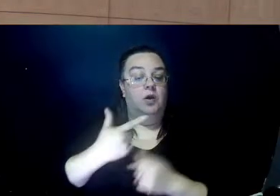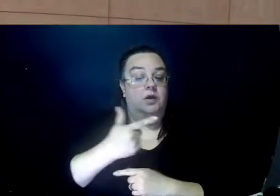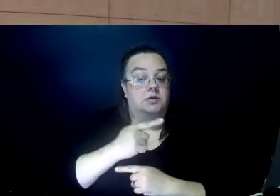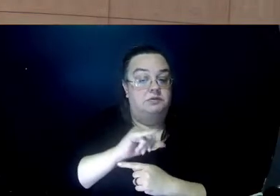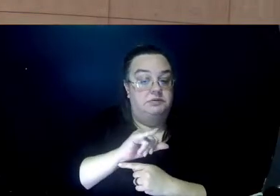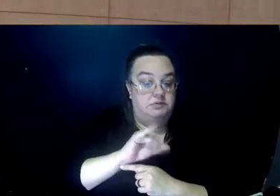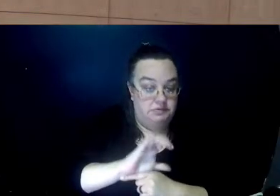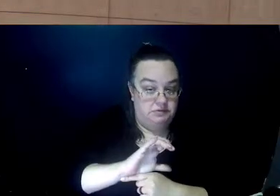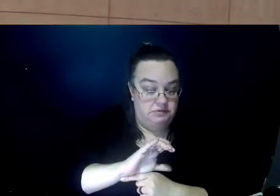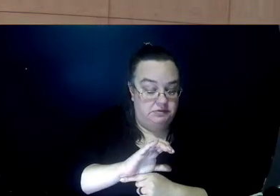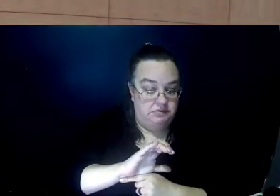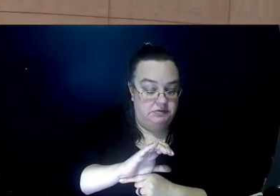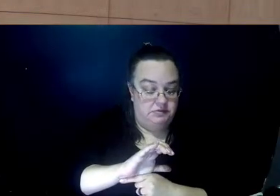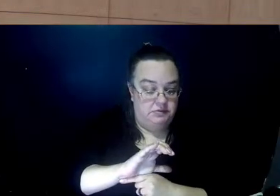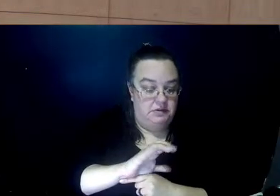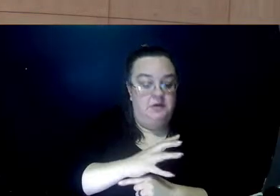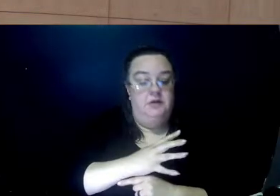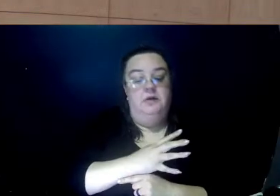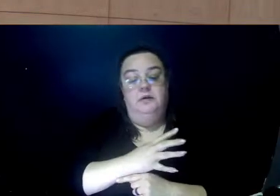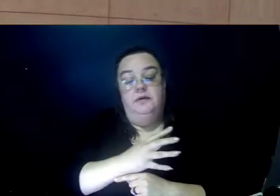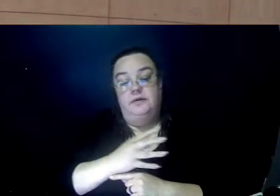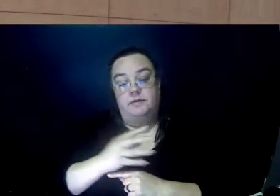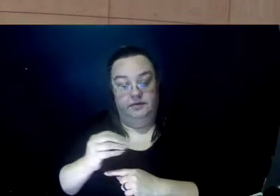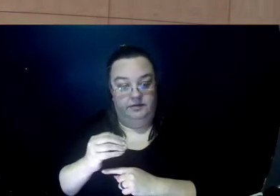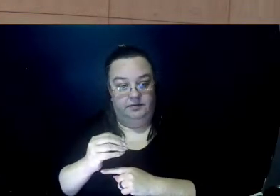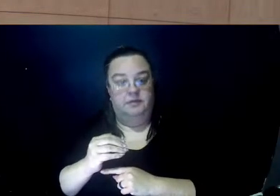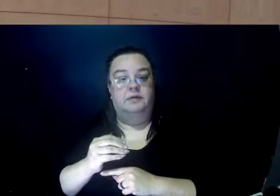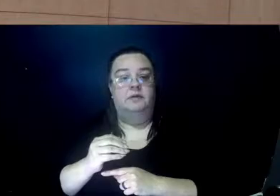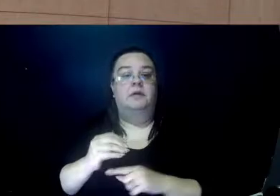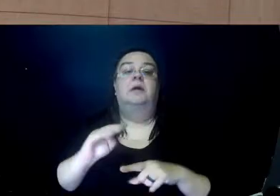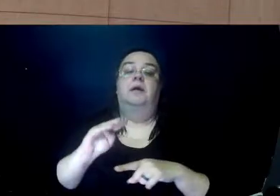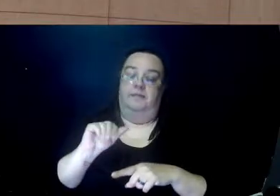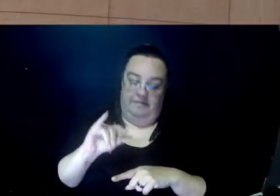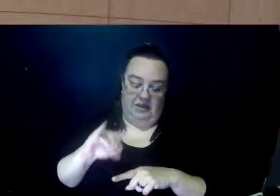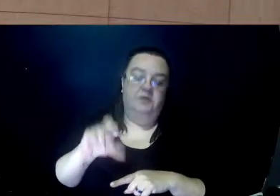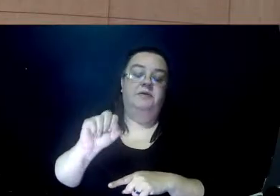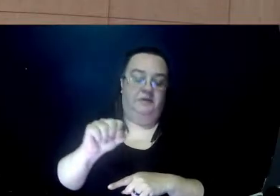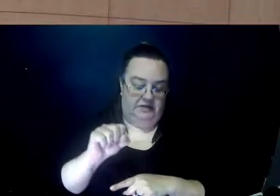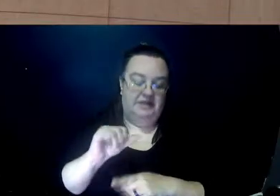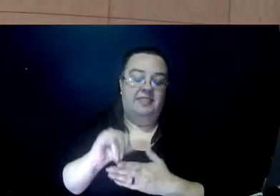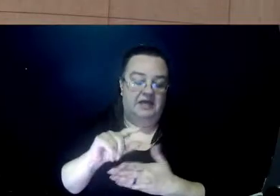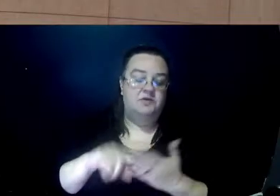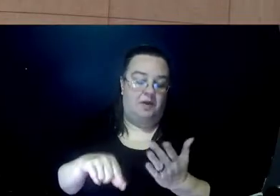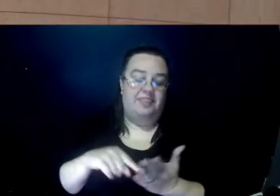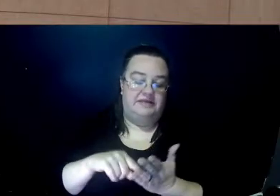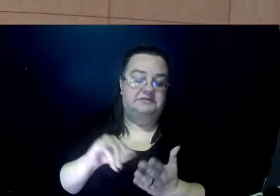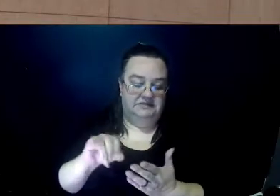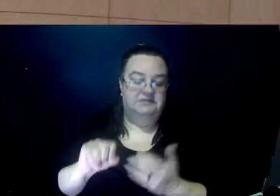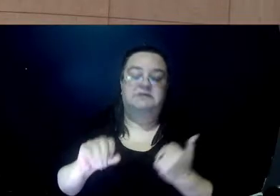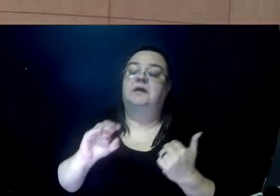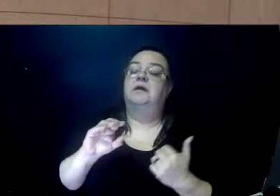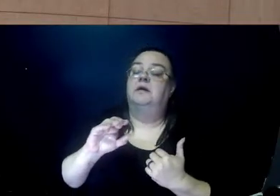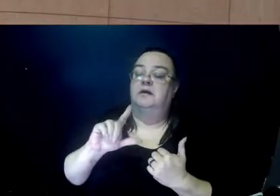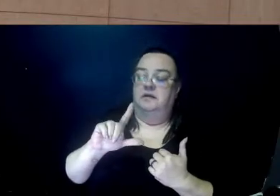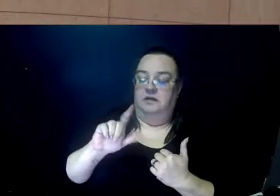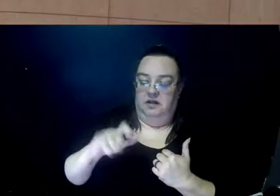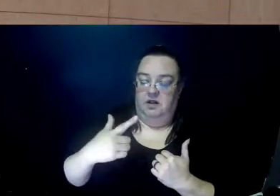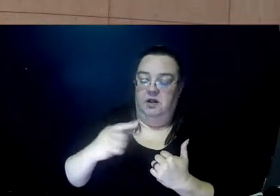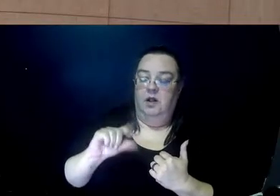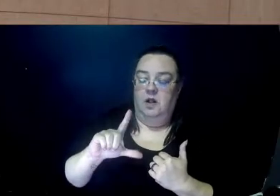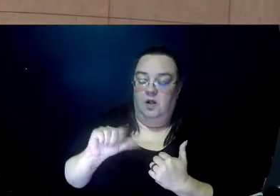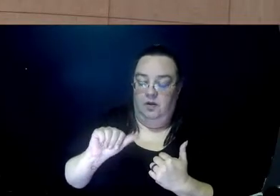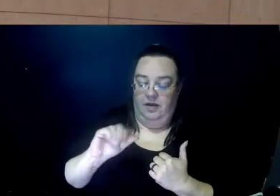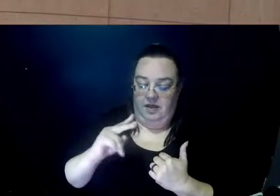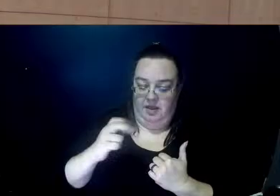Committee and. Yeah, that's what they're. Right. That's what this And is. When Right. we heard from a